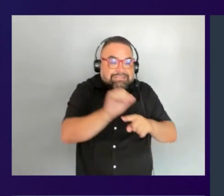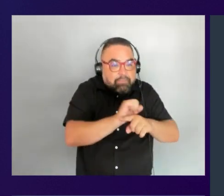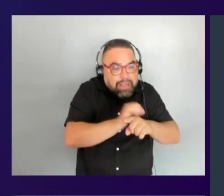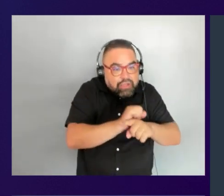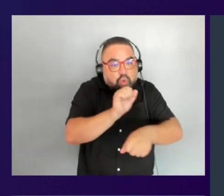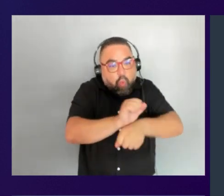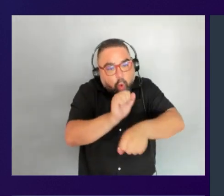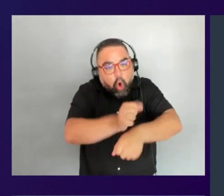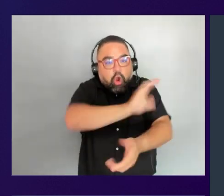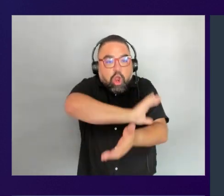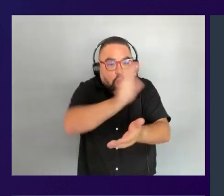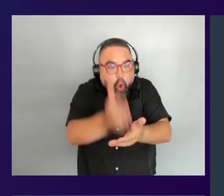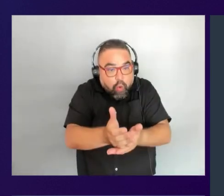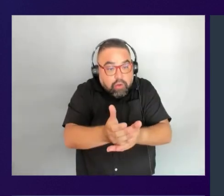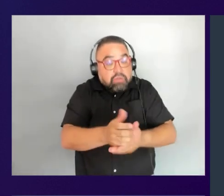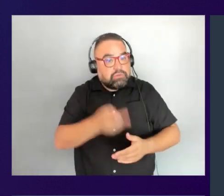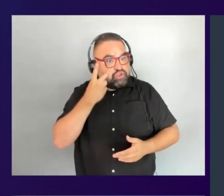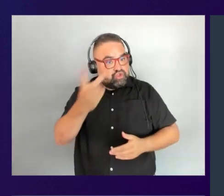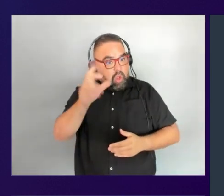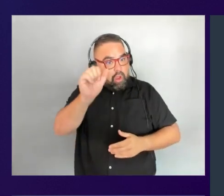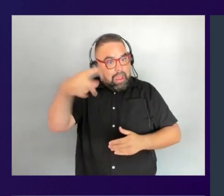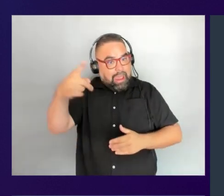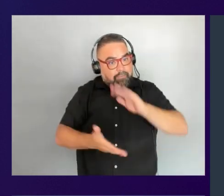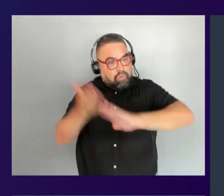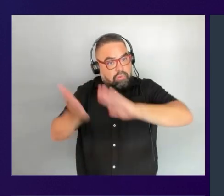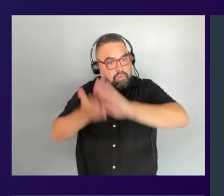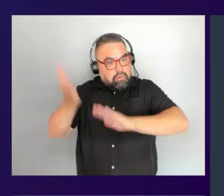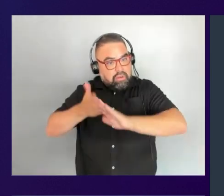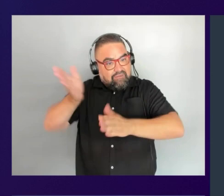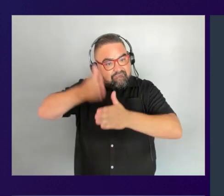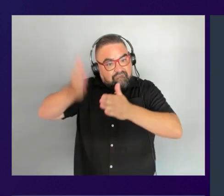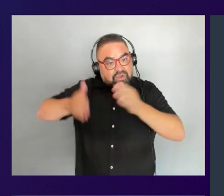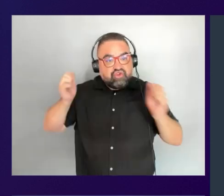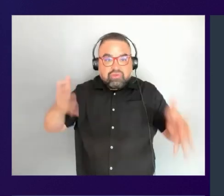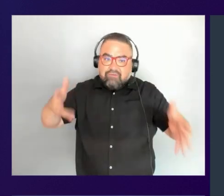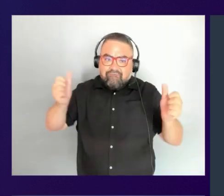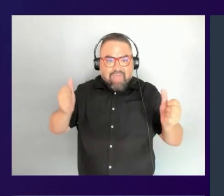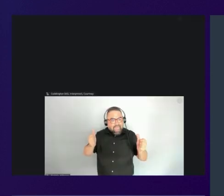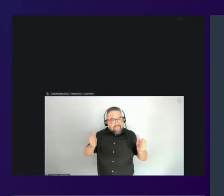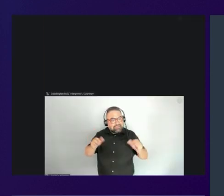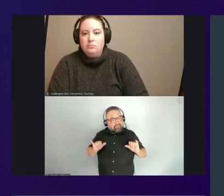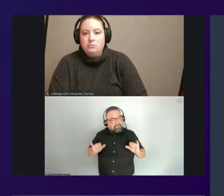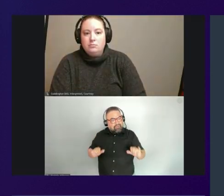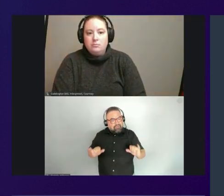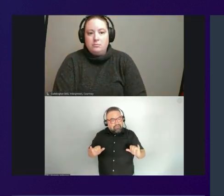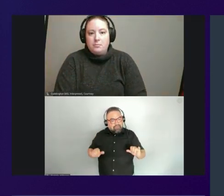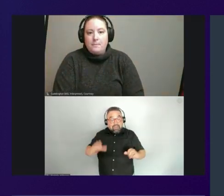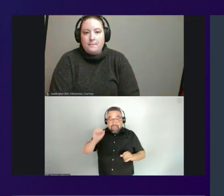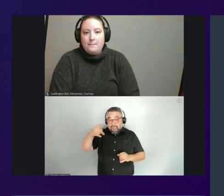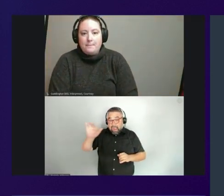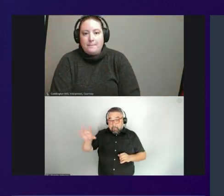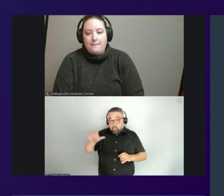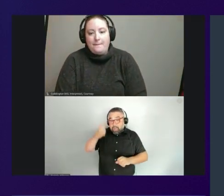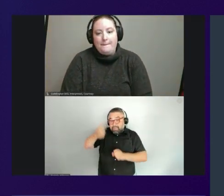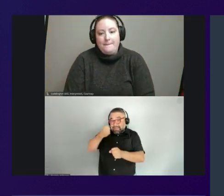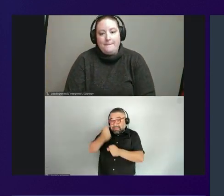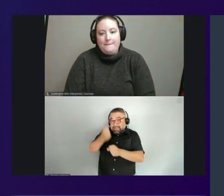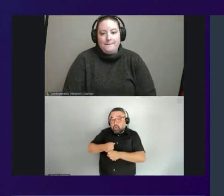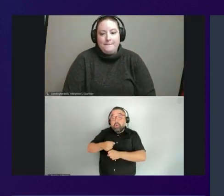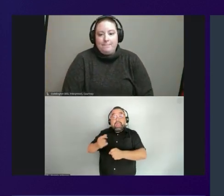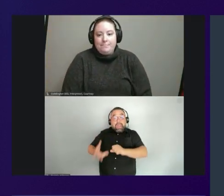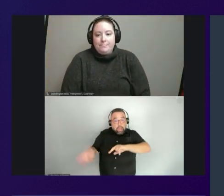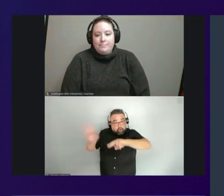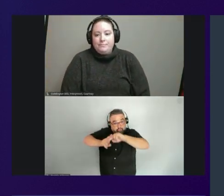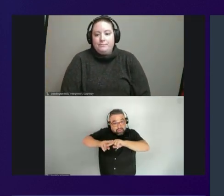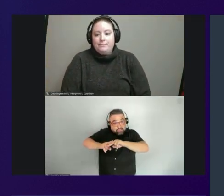saw their applications running and finishing faster. In April of this year, we increased the throughput by 3x, going